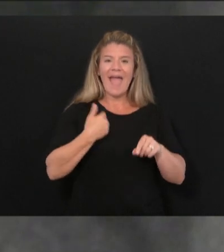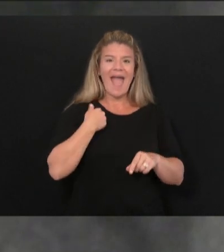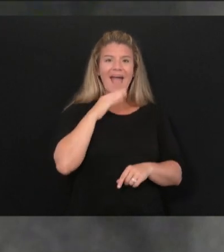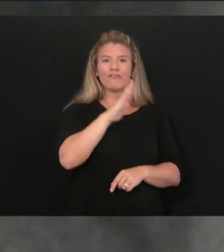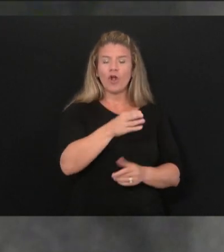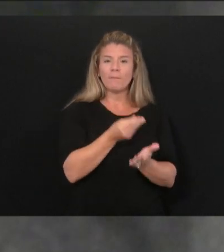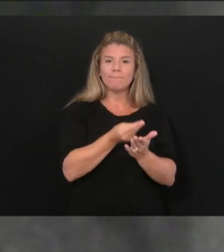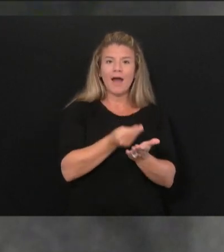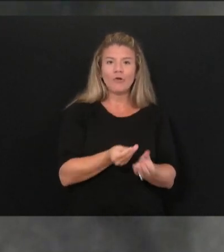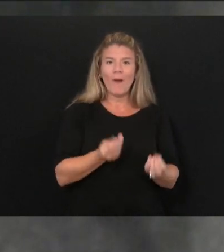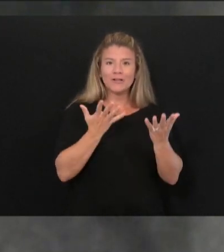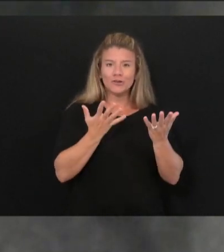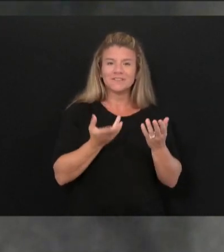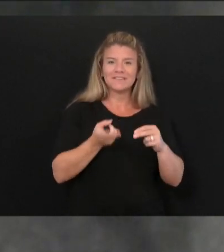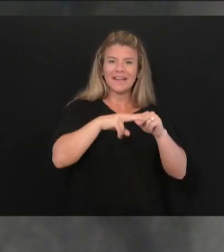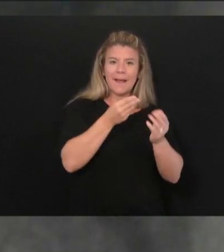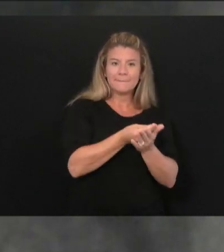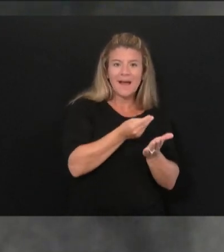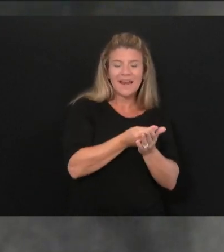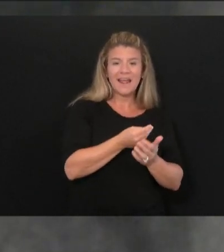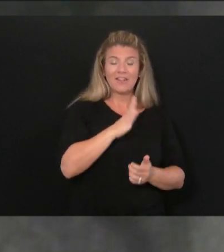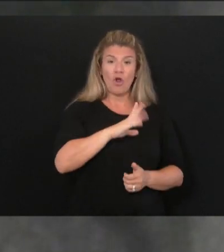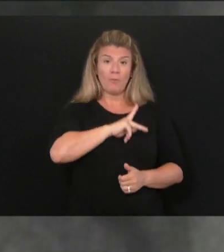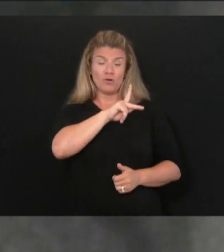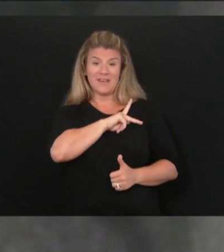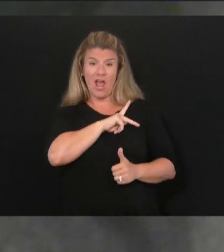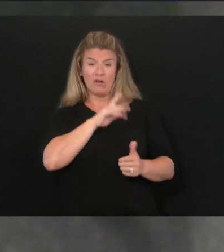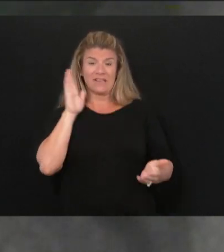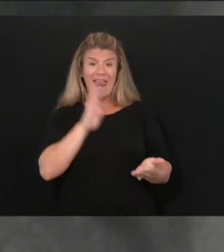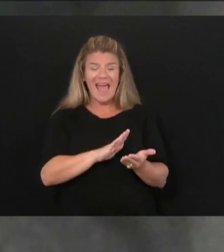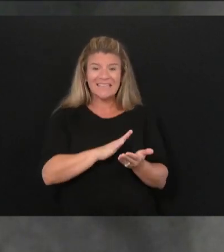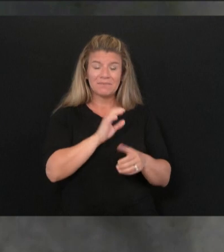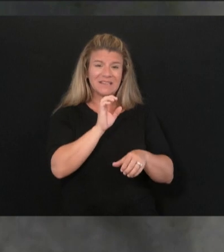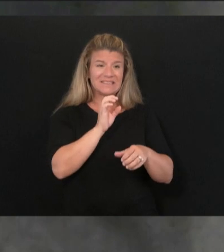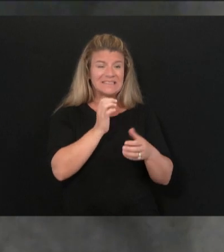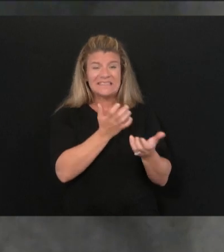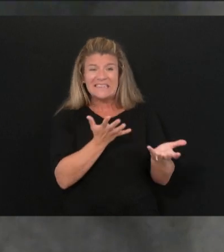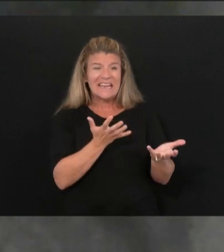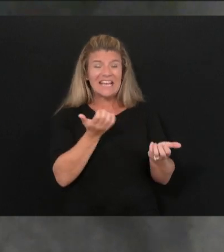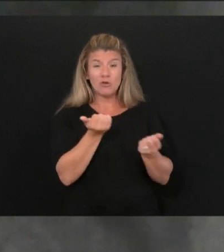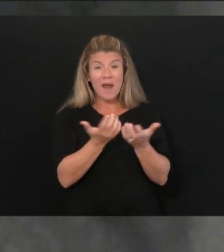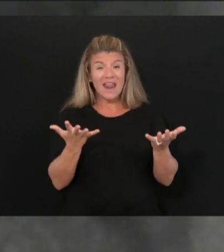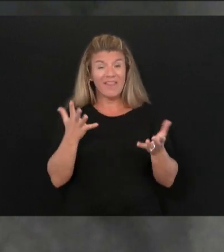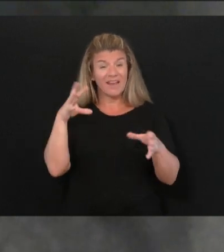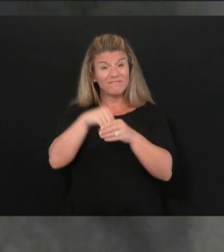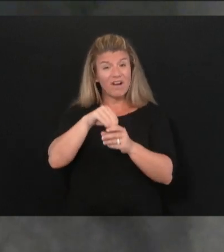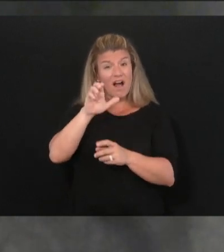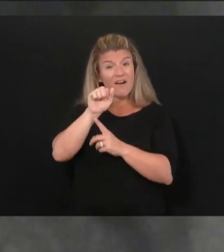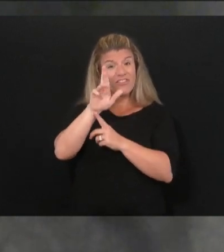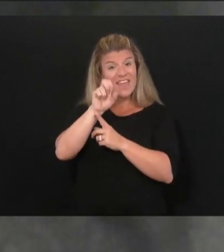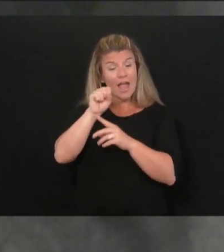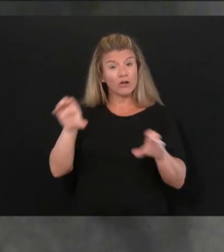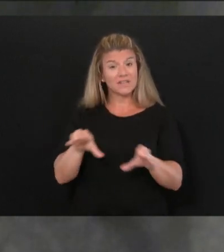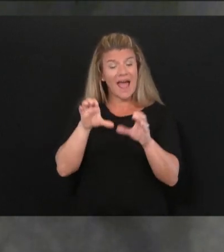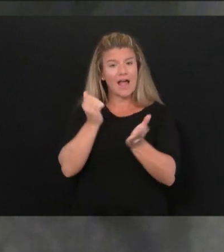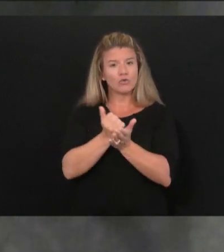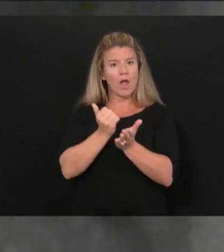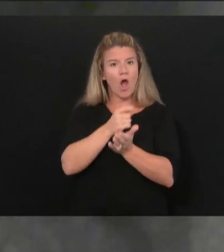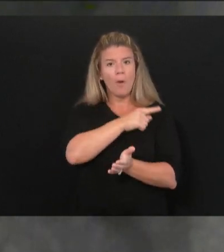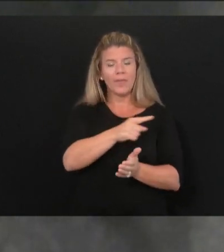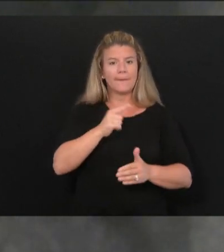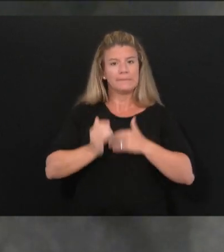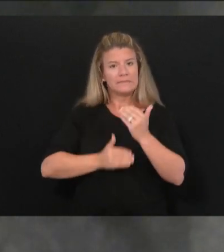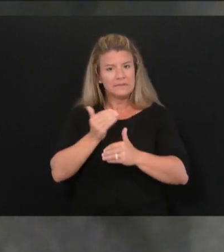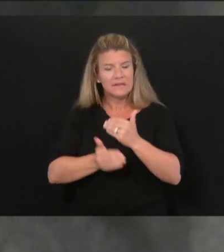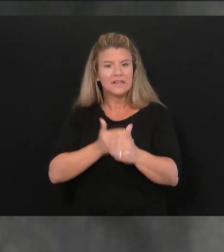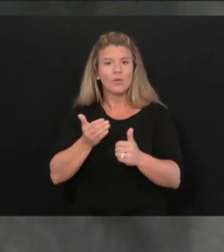and personnel has been a problem for a while for them. Is there anything in the CARES Act that could help them out and get them over the hump as we get through the